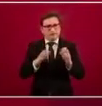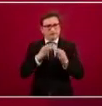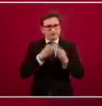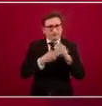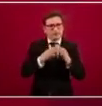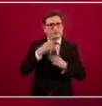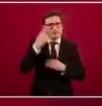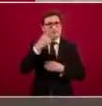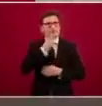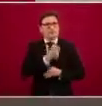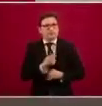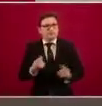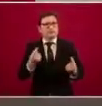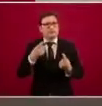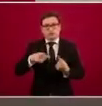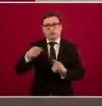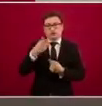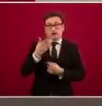coronavirus.gov.mx.